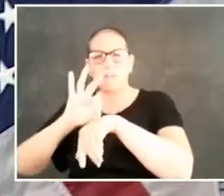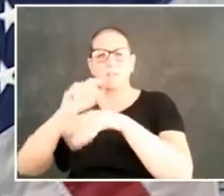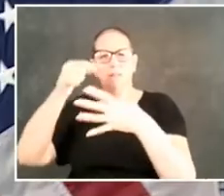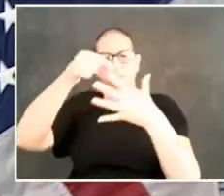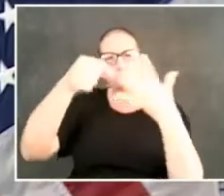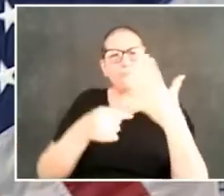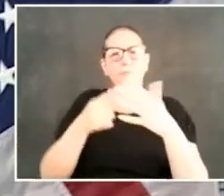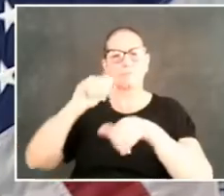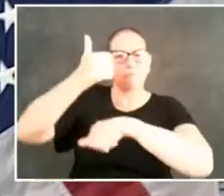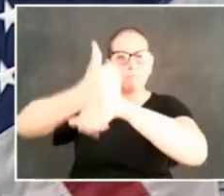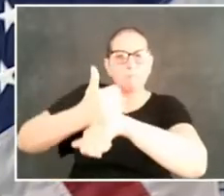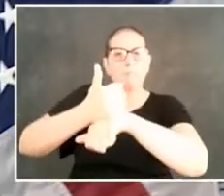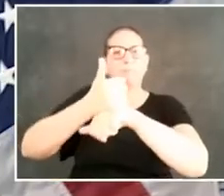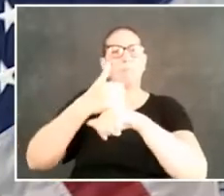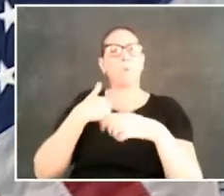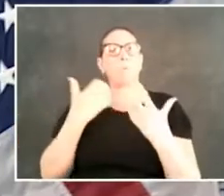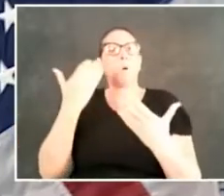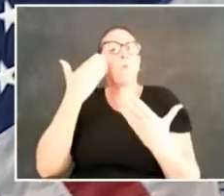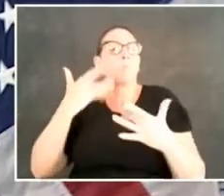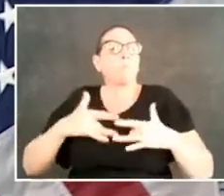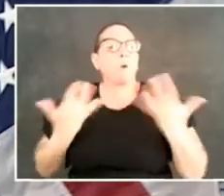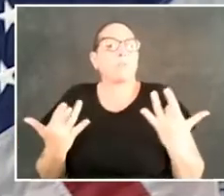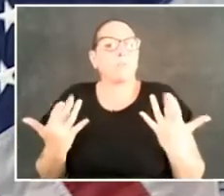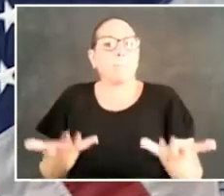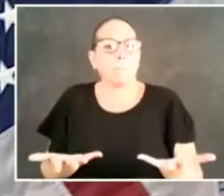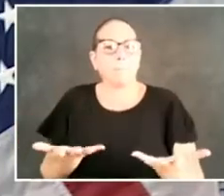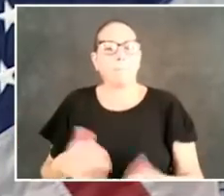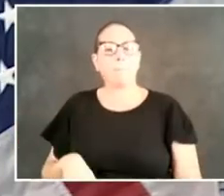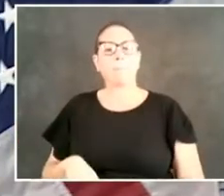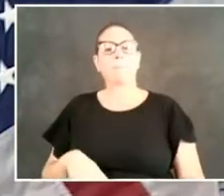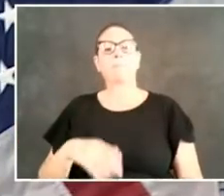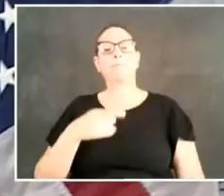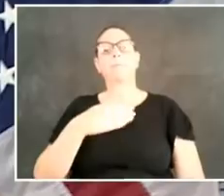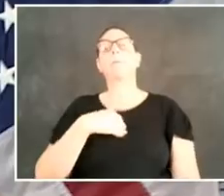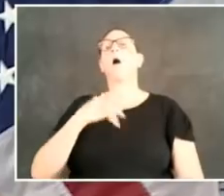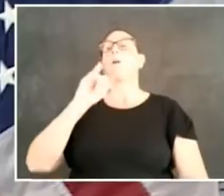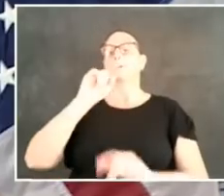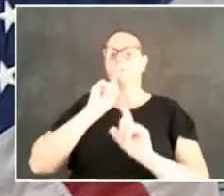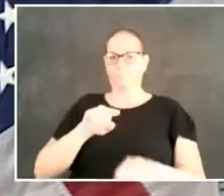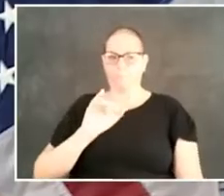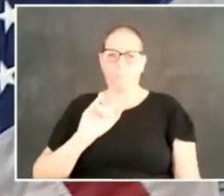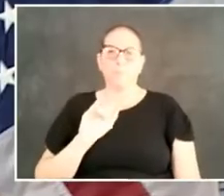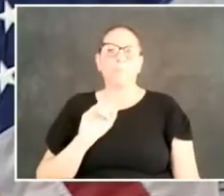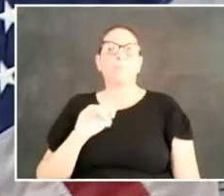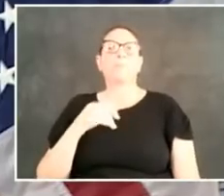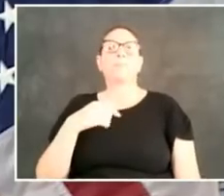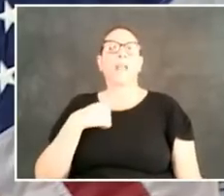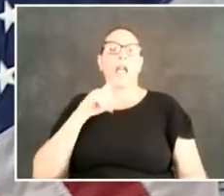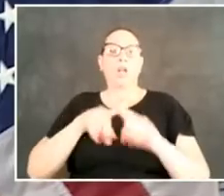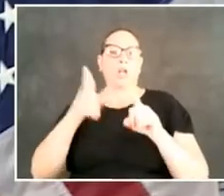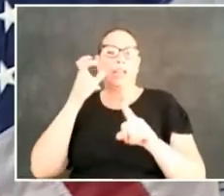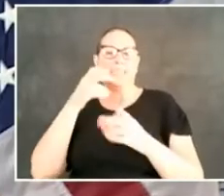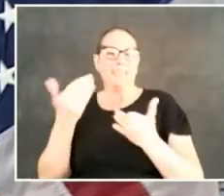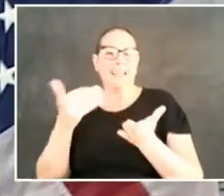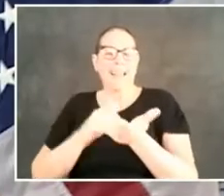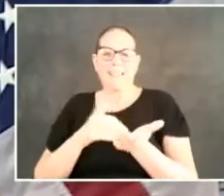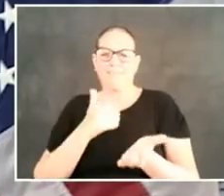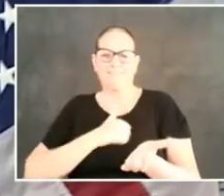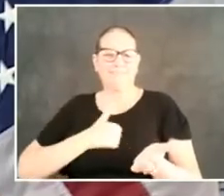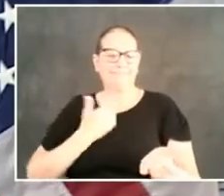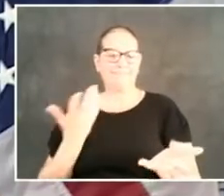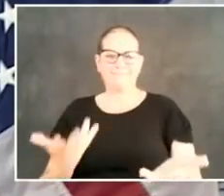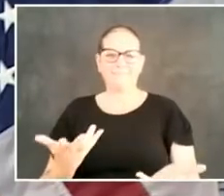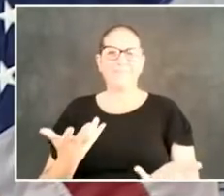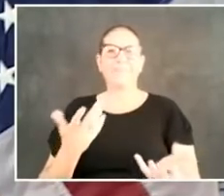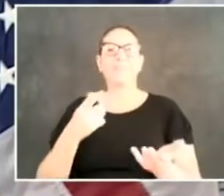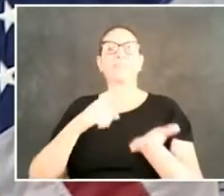I got all of that. And I just want to say to all our colleagues in the media, please, we're sometimes having trouble hearing you. And whenever